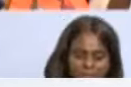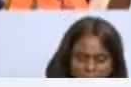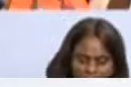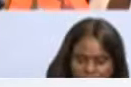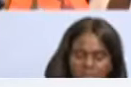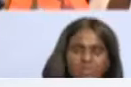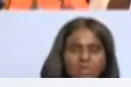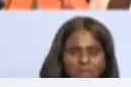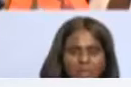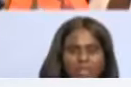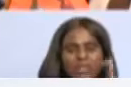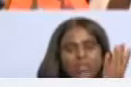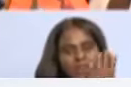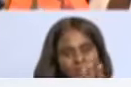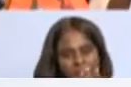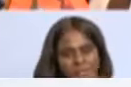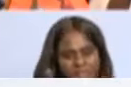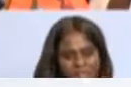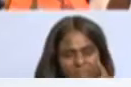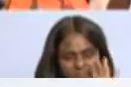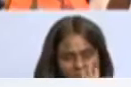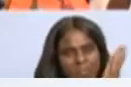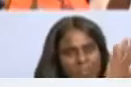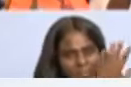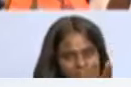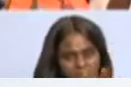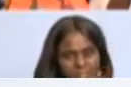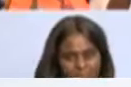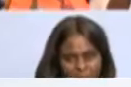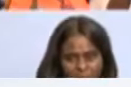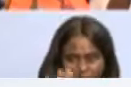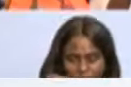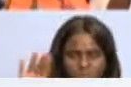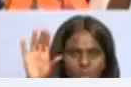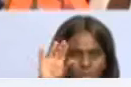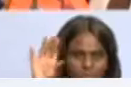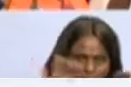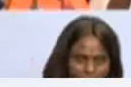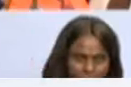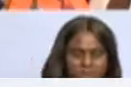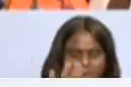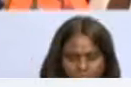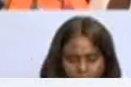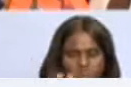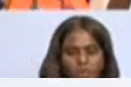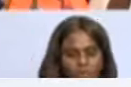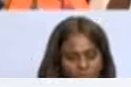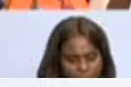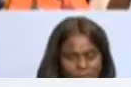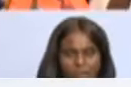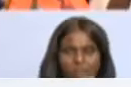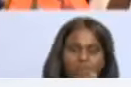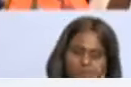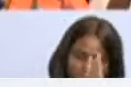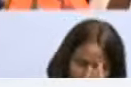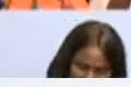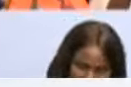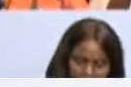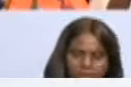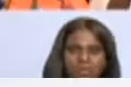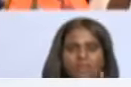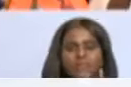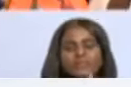efforts, as such to uplift their conditions, their status, their dignity. Traditional